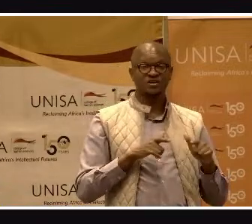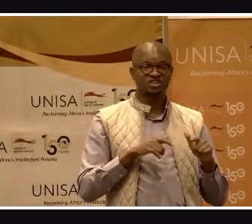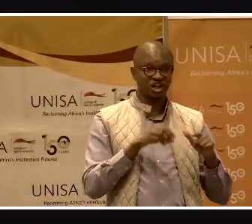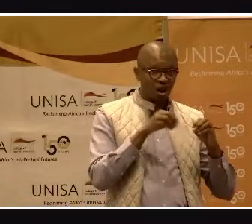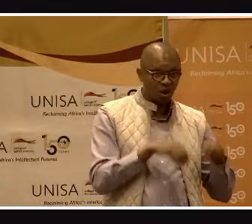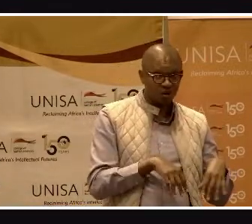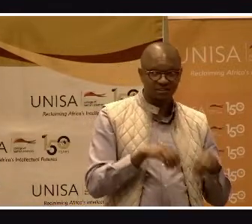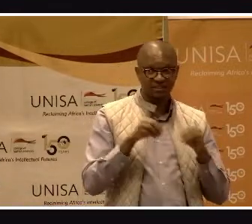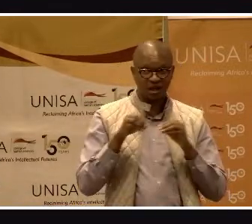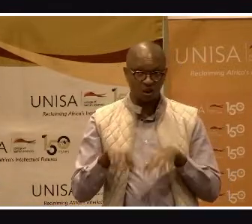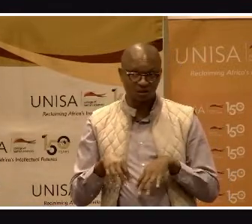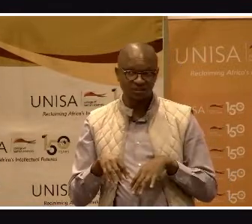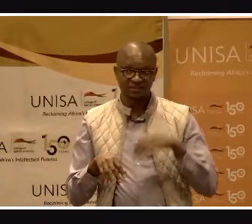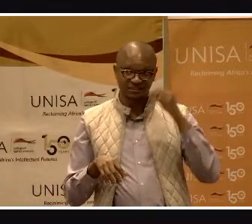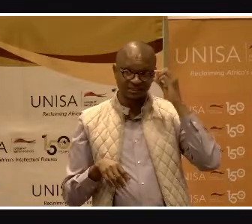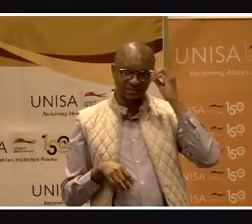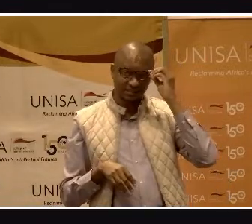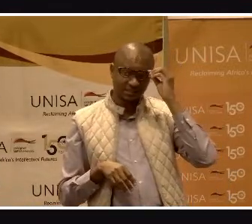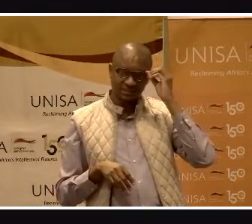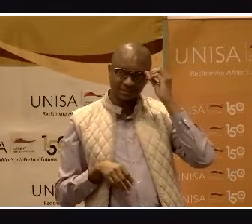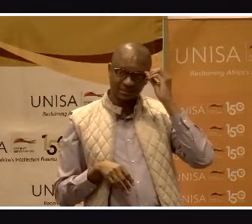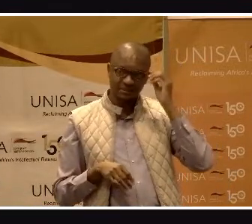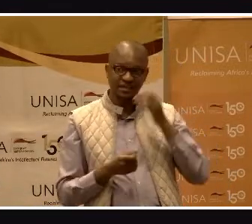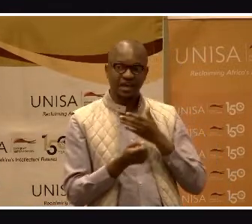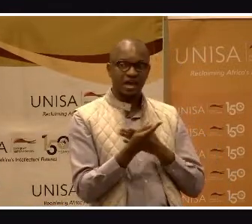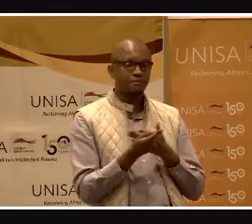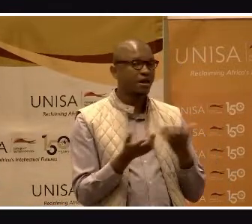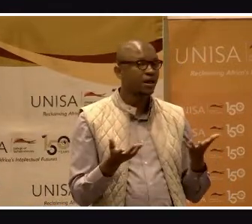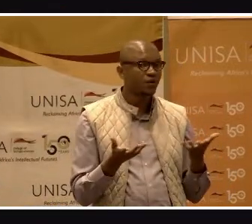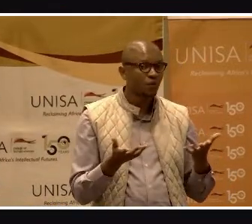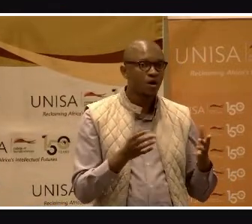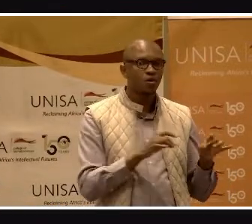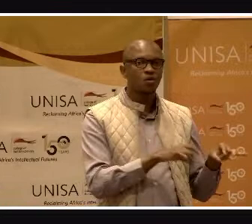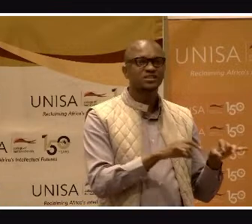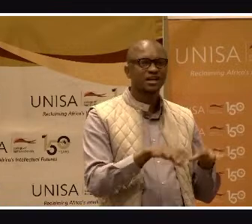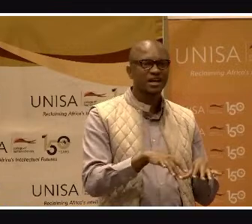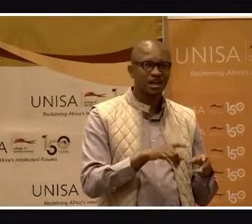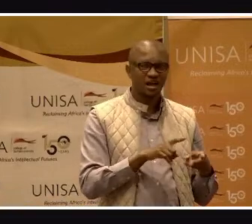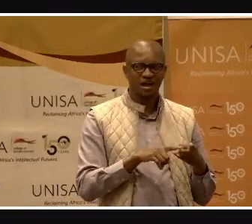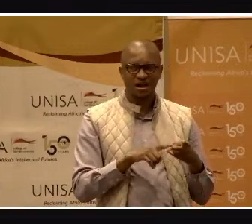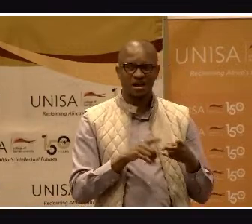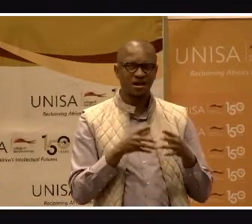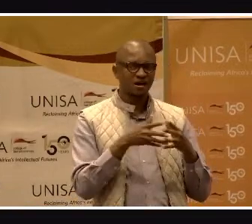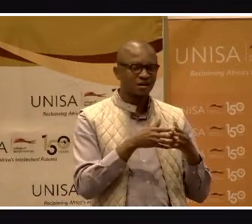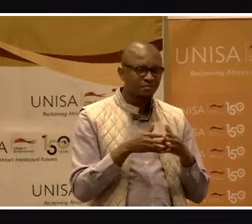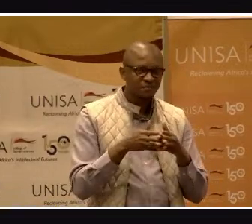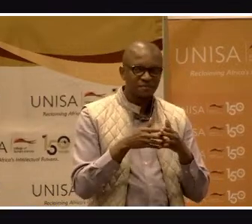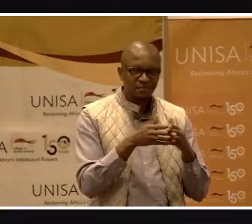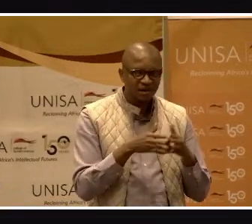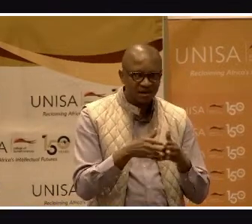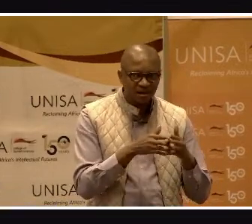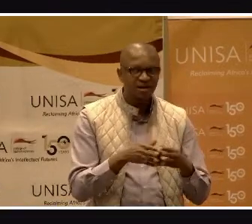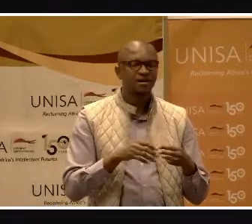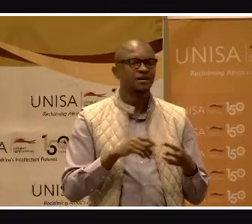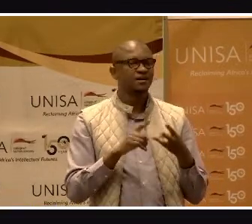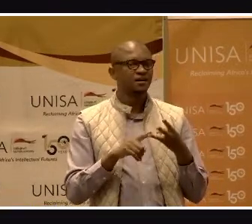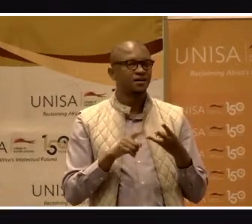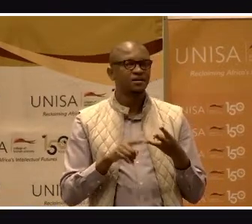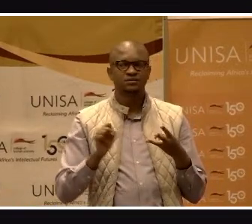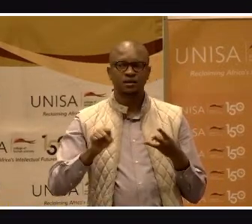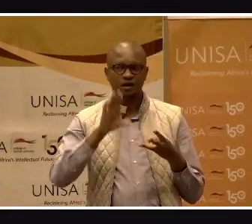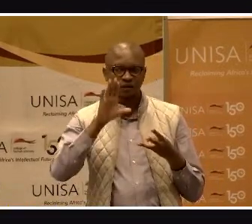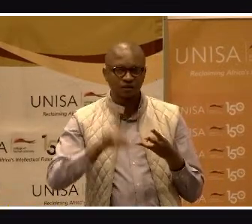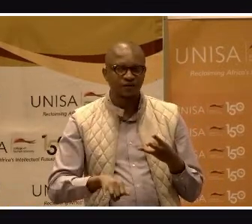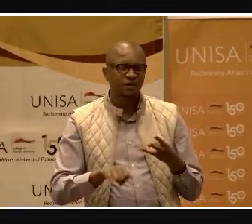1920 centuries of language loss had already claimed as many as half of indigenous languages of Australia, the